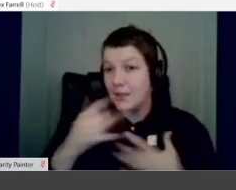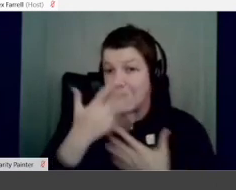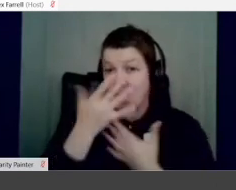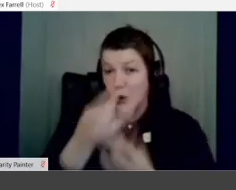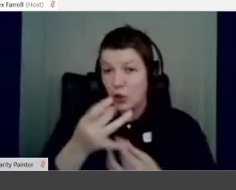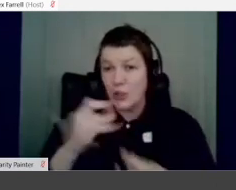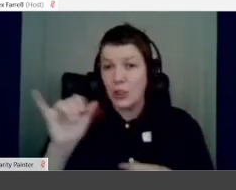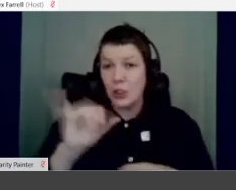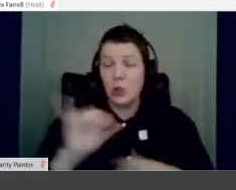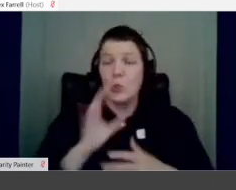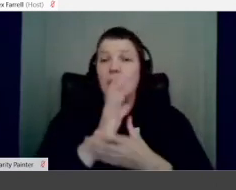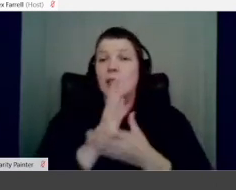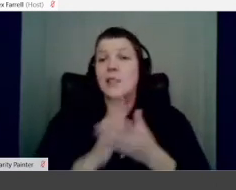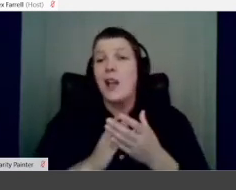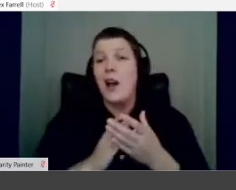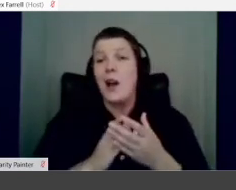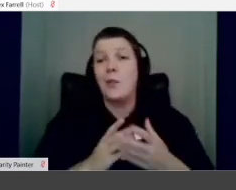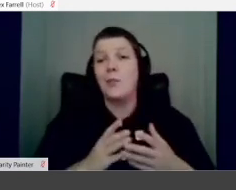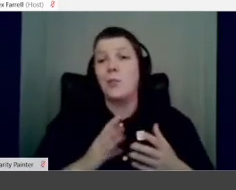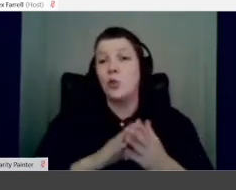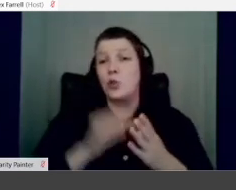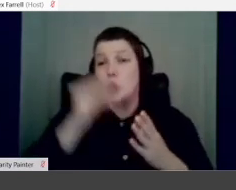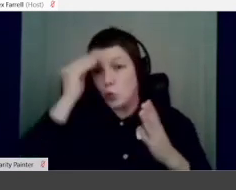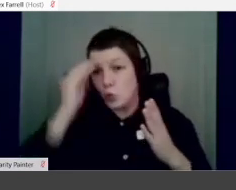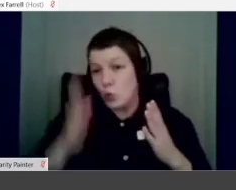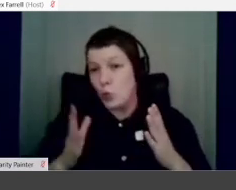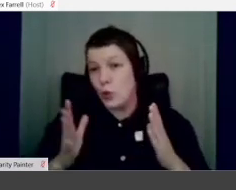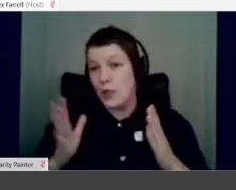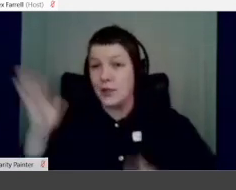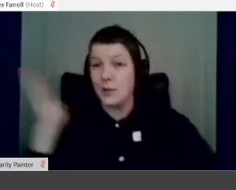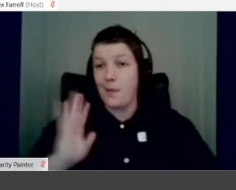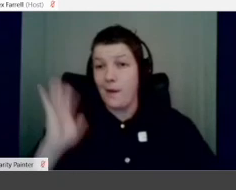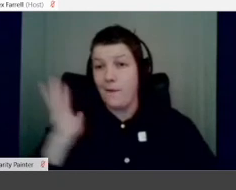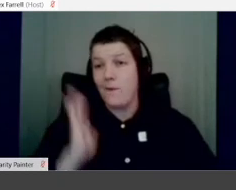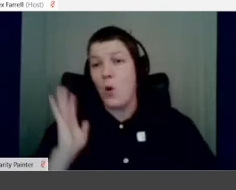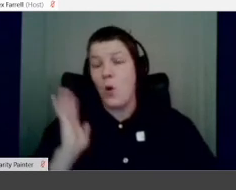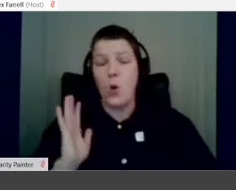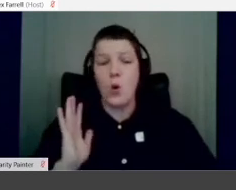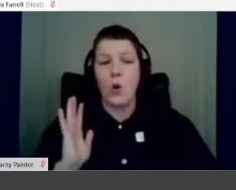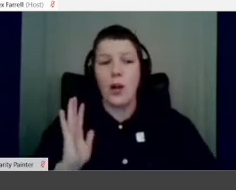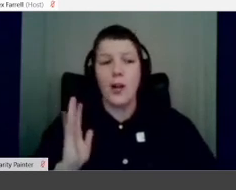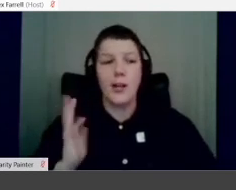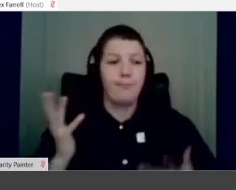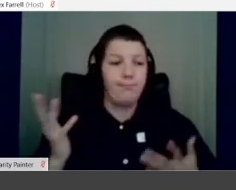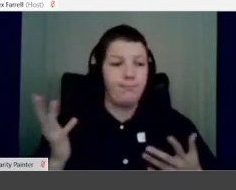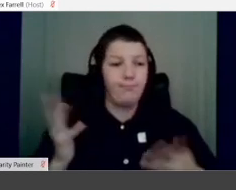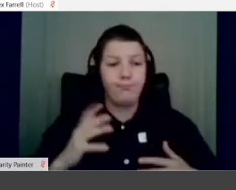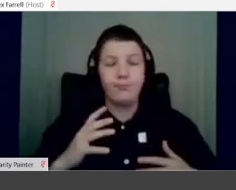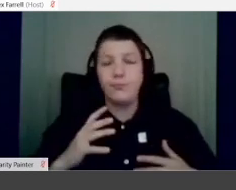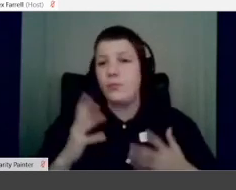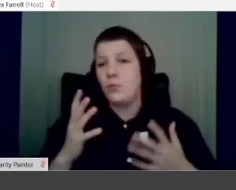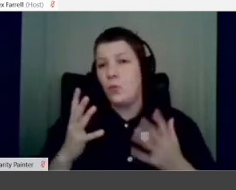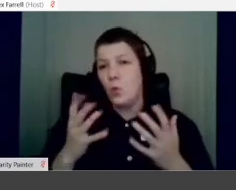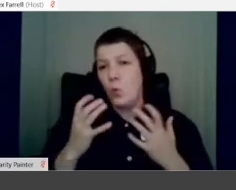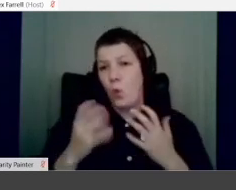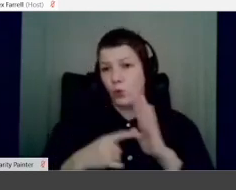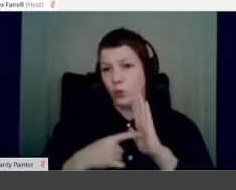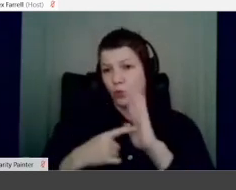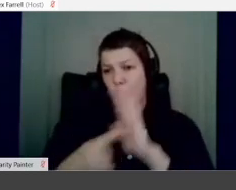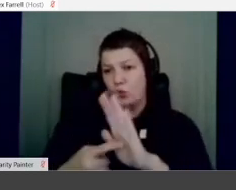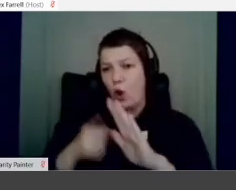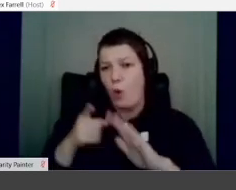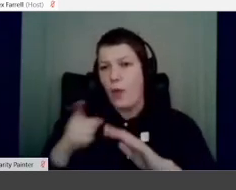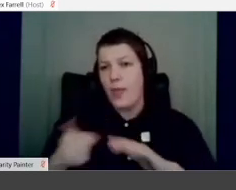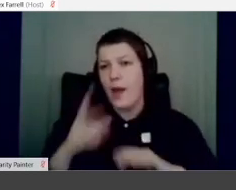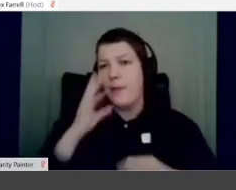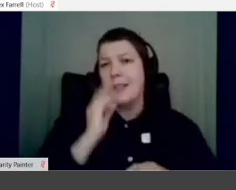that I've done with students in the past are have them experience what it's like to not be sighted